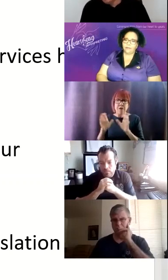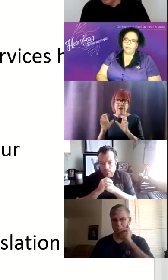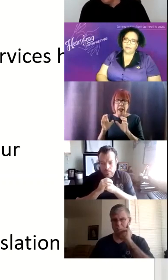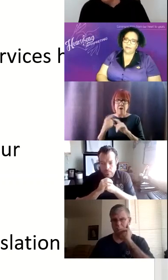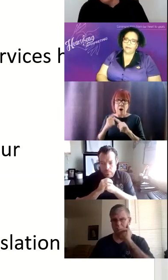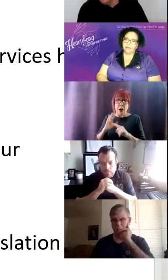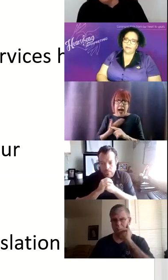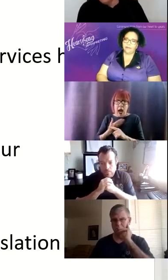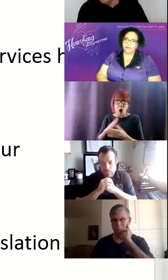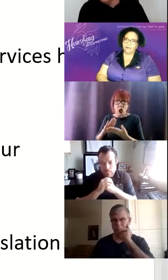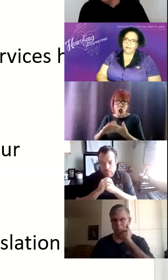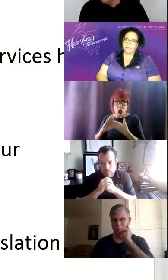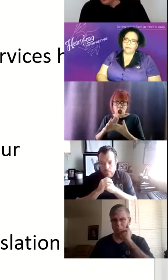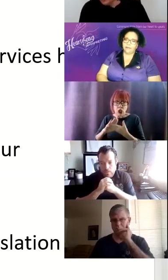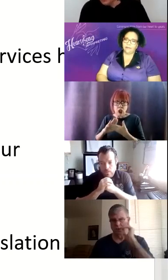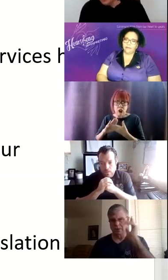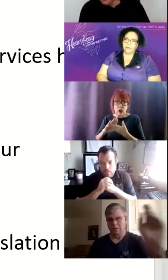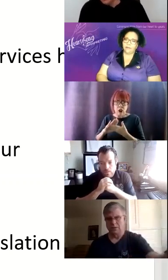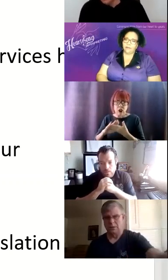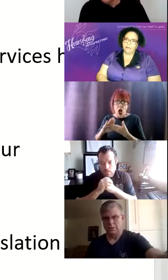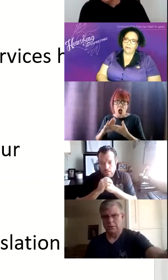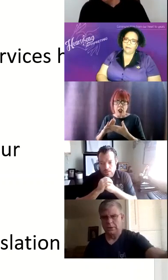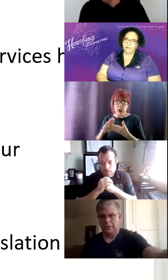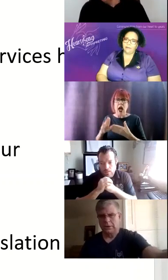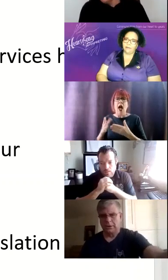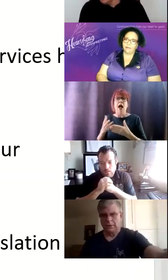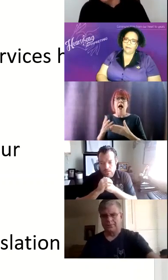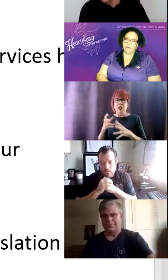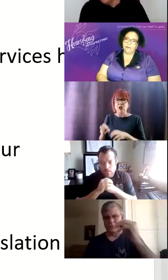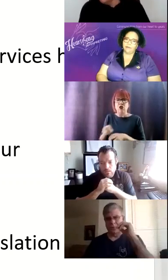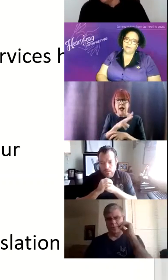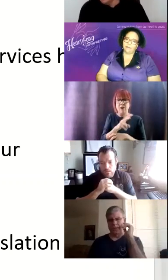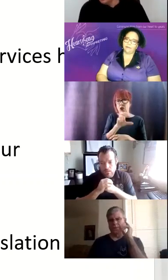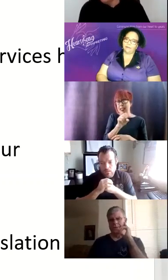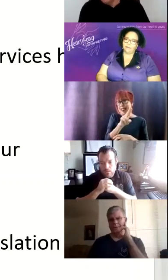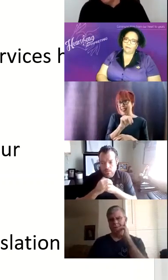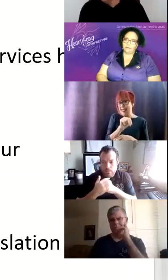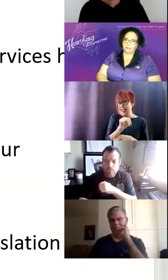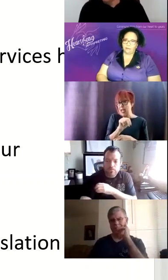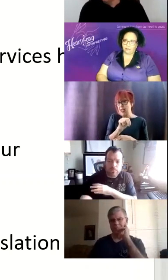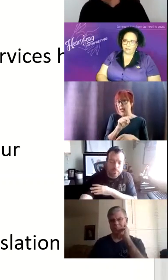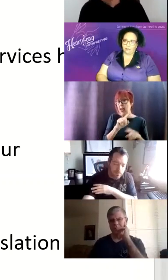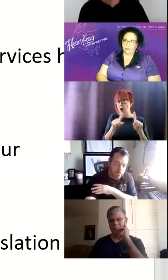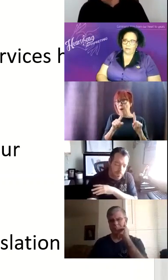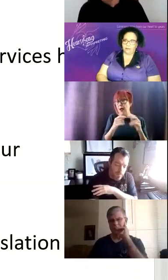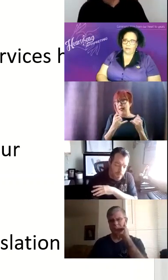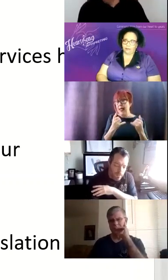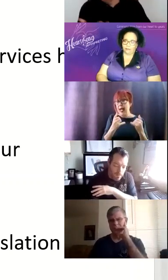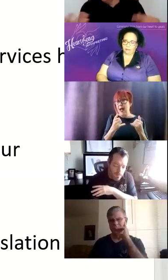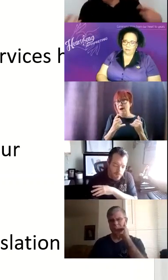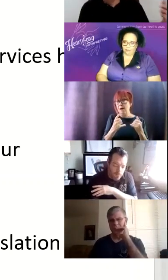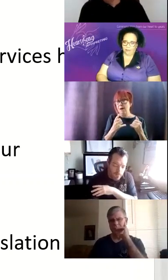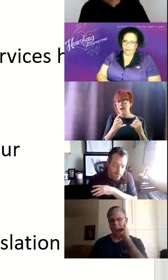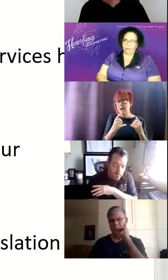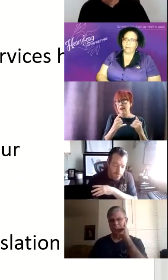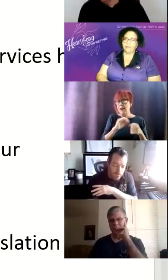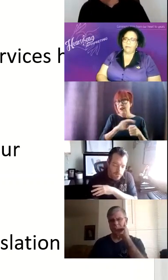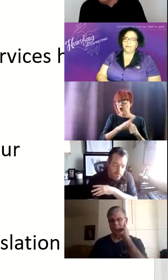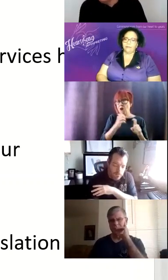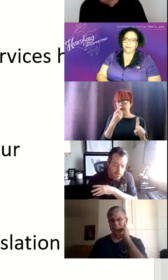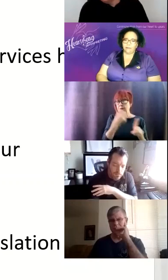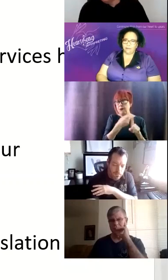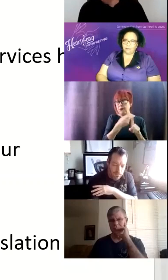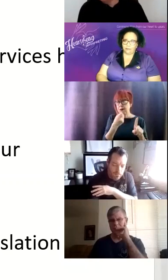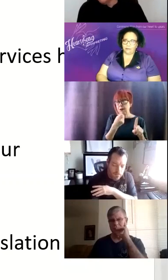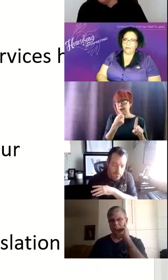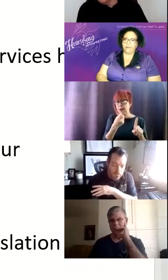case, if we had one come back from Northridge, unfortunately, with COVID hitting it all, we just had that emergency occur,